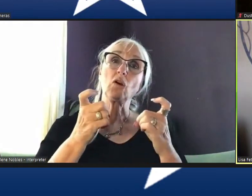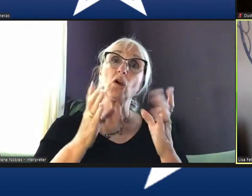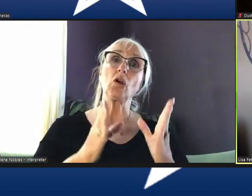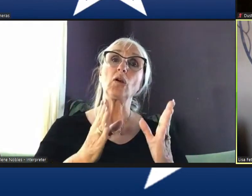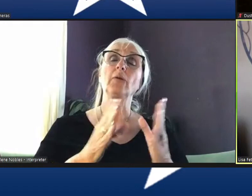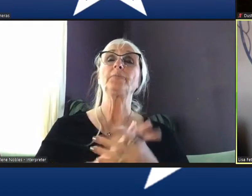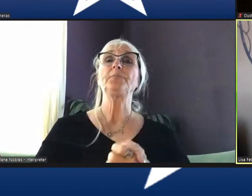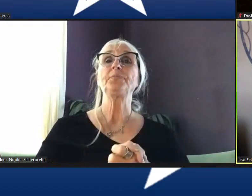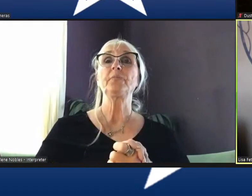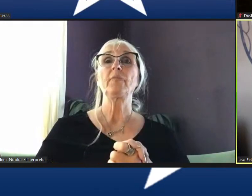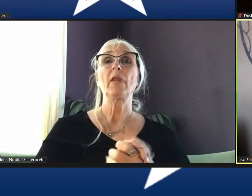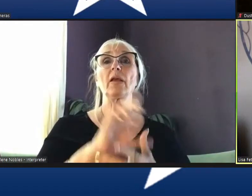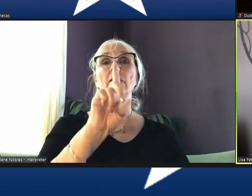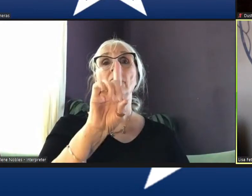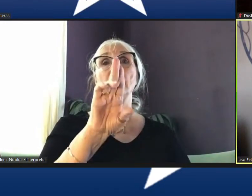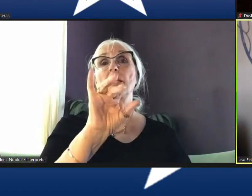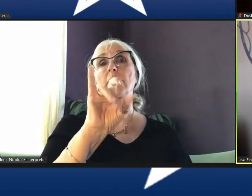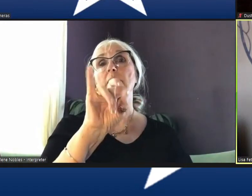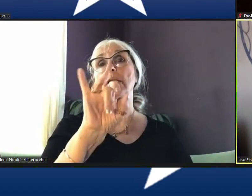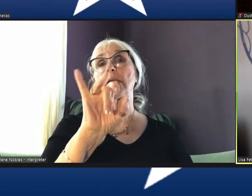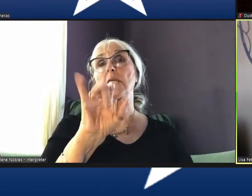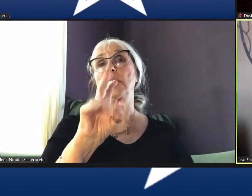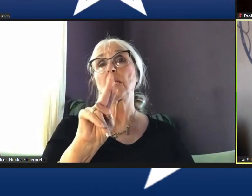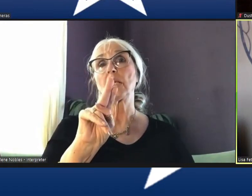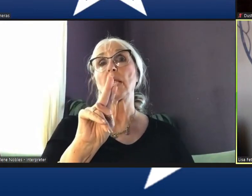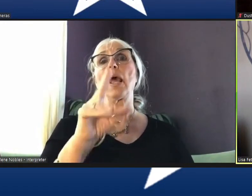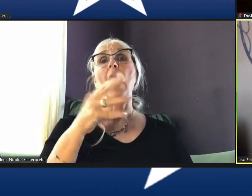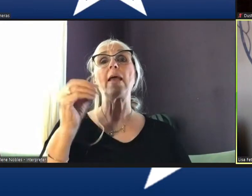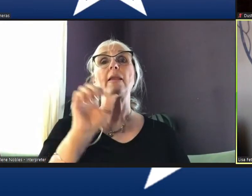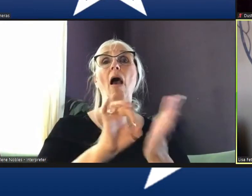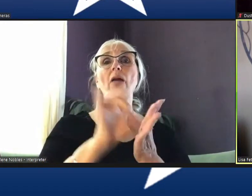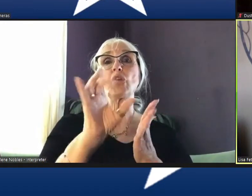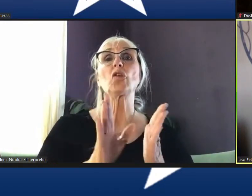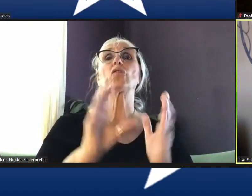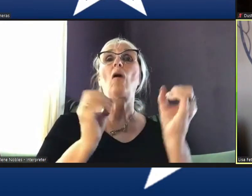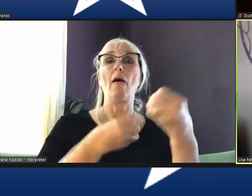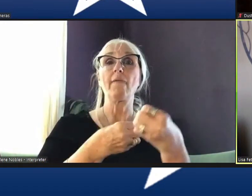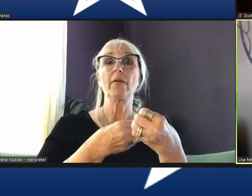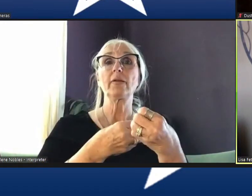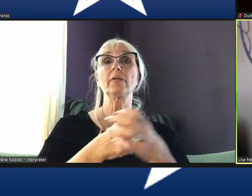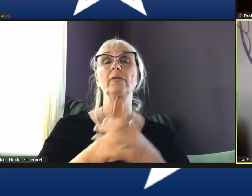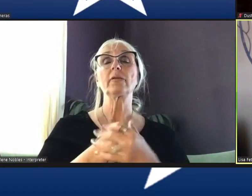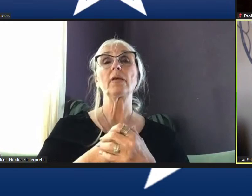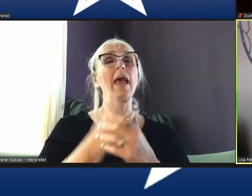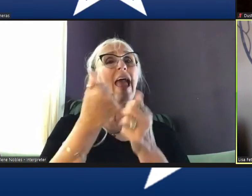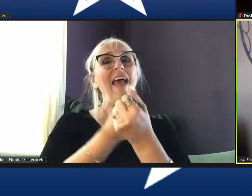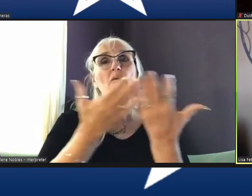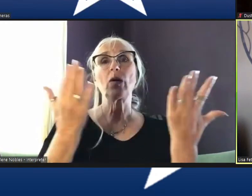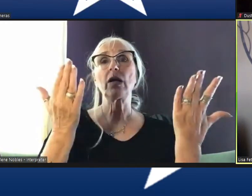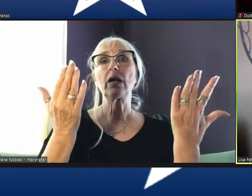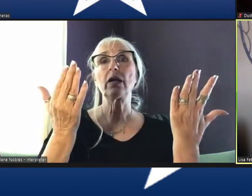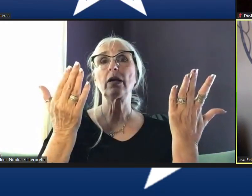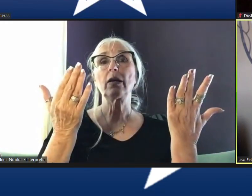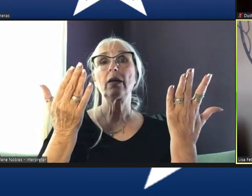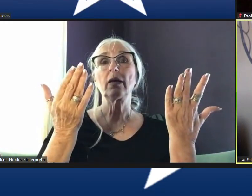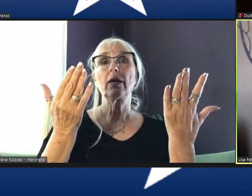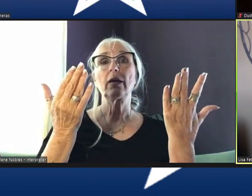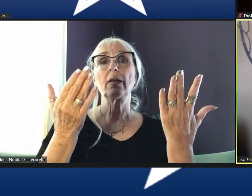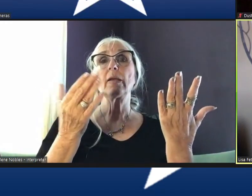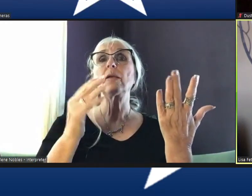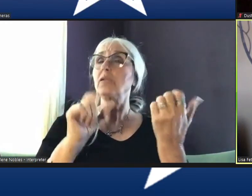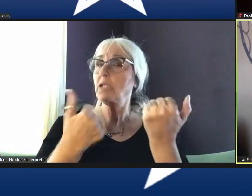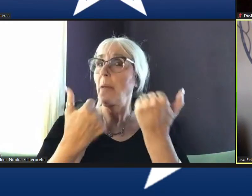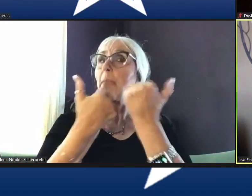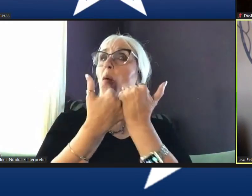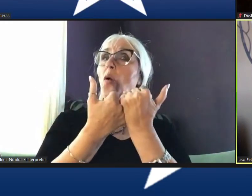Dustin and the auditor's office, and everyone is supportive of this request. I've spoken